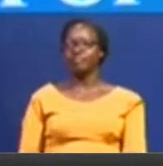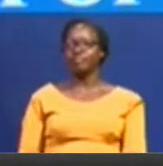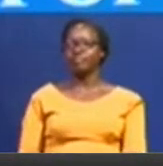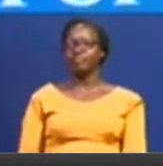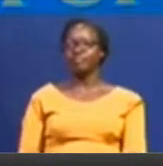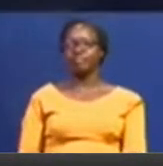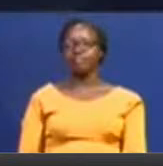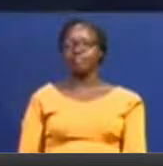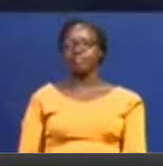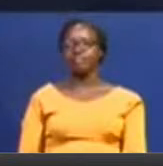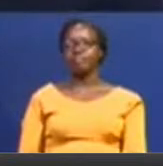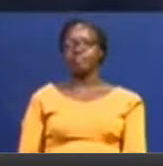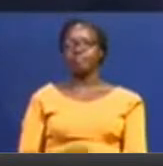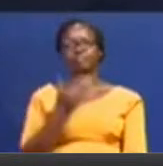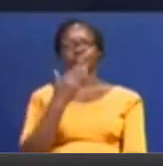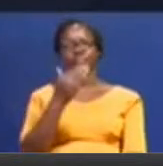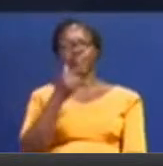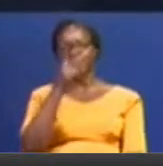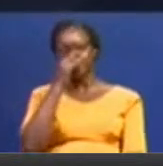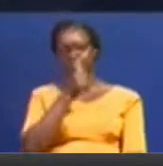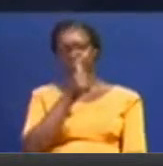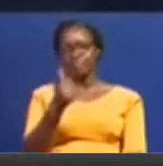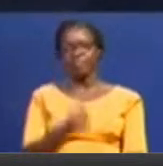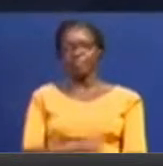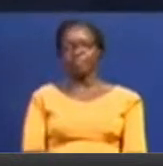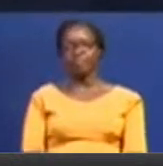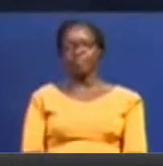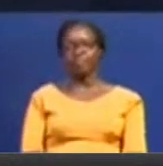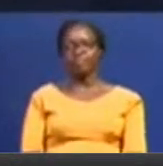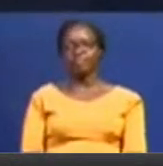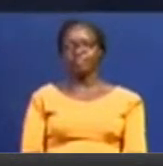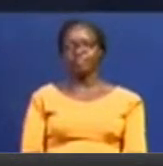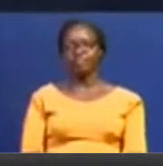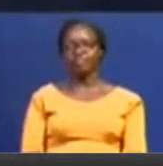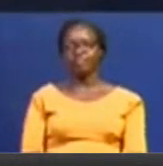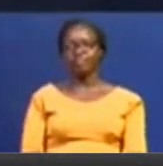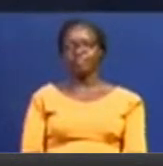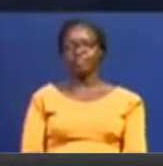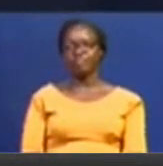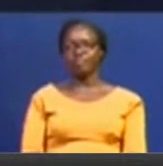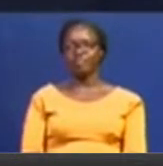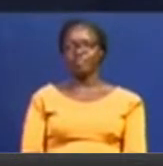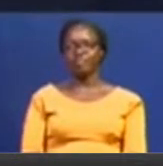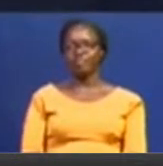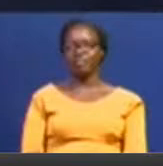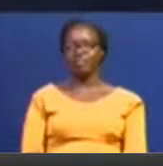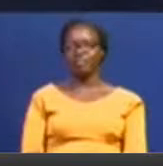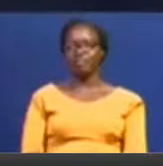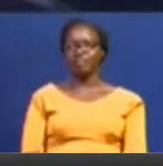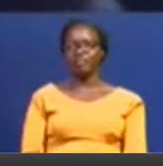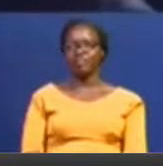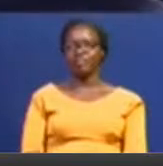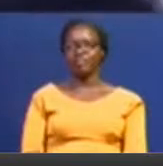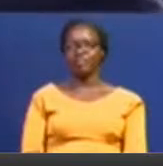Thanks so much. I wish you well. Looking forward to our Wanjiku chairman. Thank you.